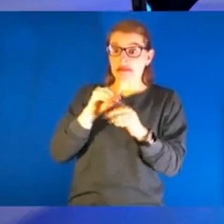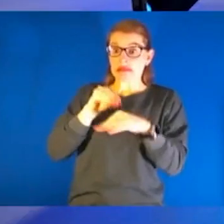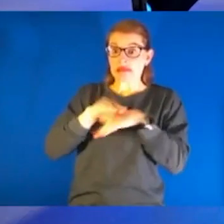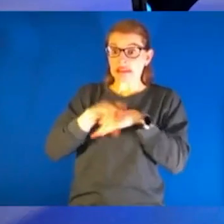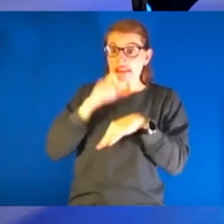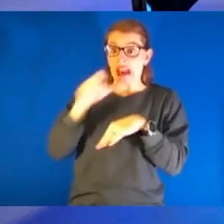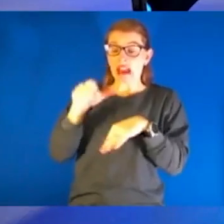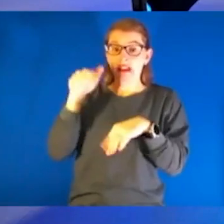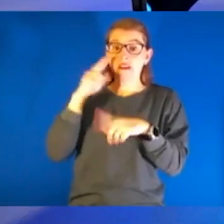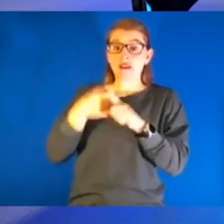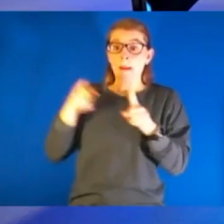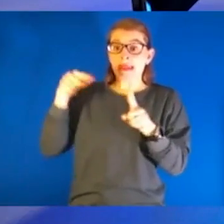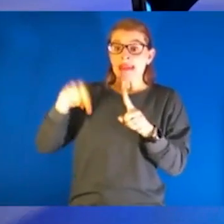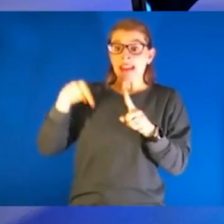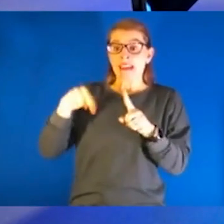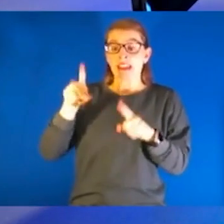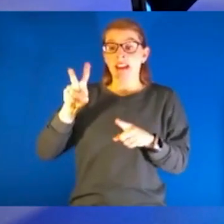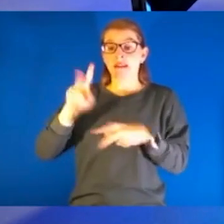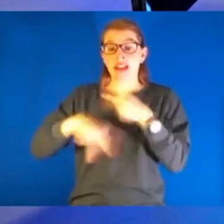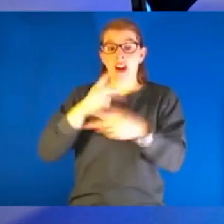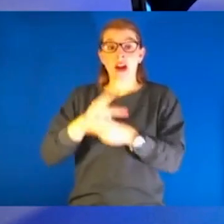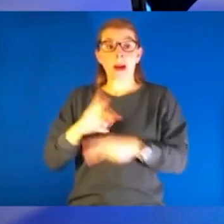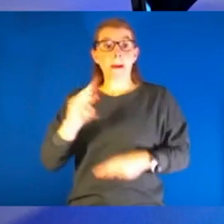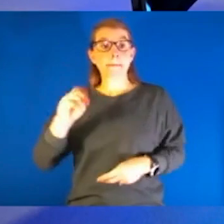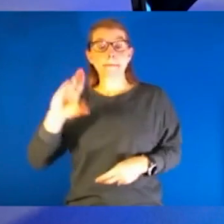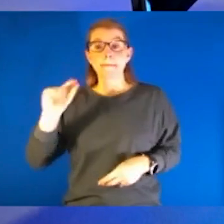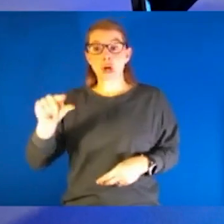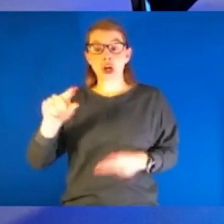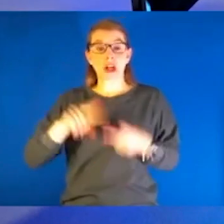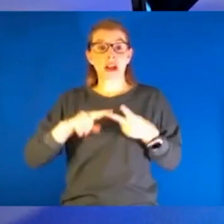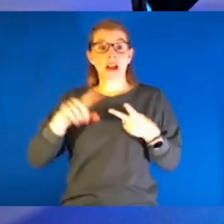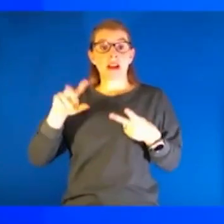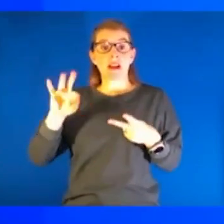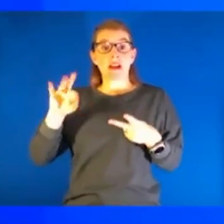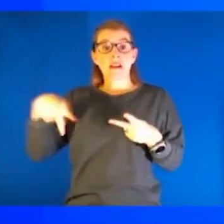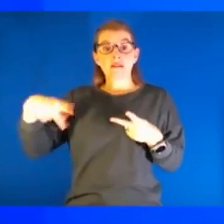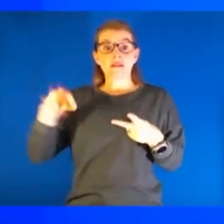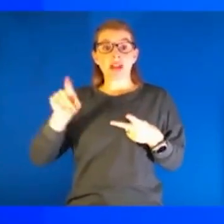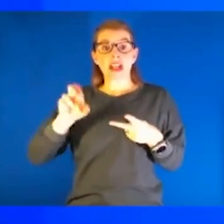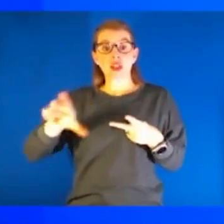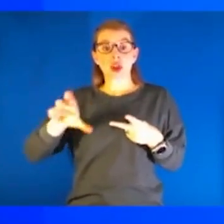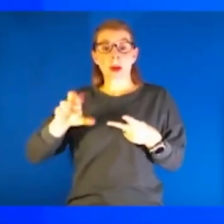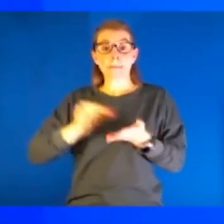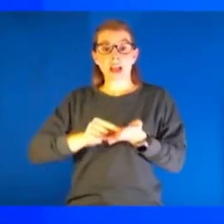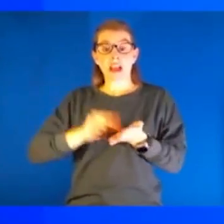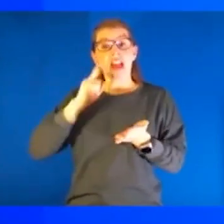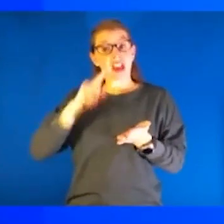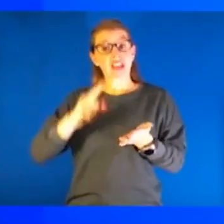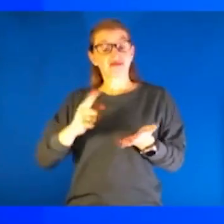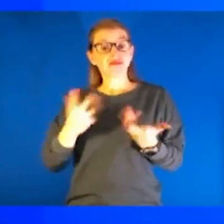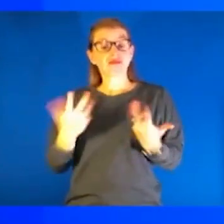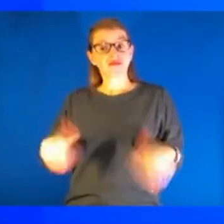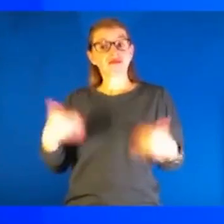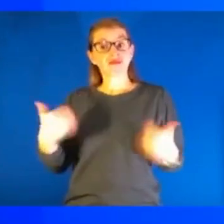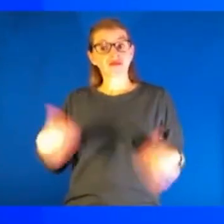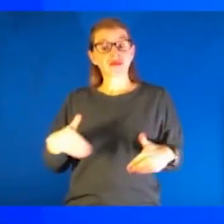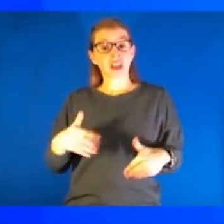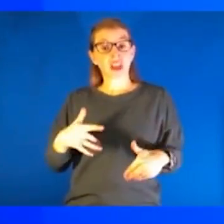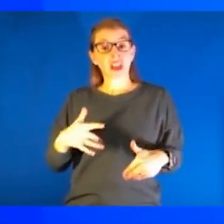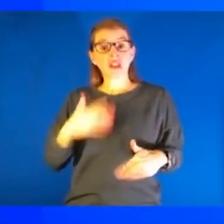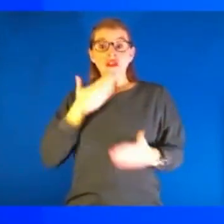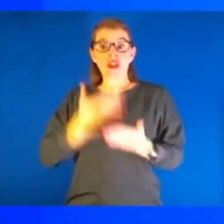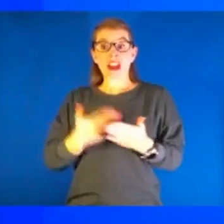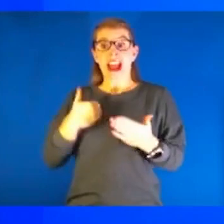Let's start with the Merck and Pfizer pills, and any thoughts you have around that. I think it's encouraging that we have some alternative therapies and that we have